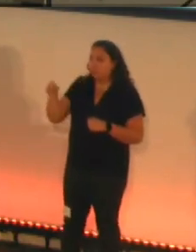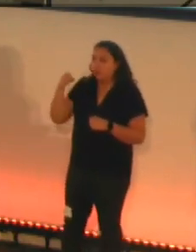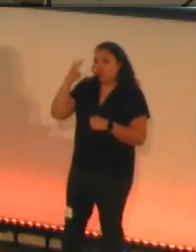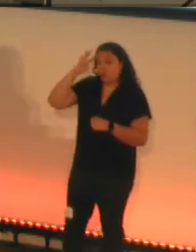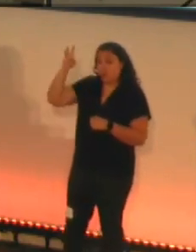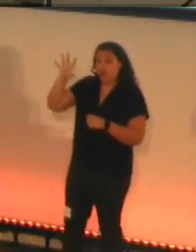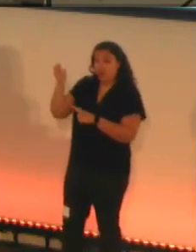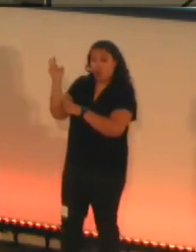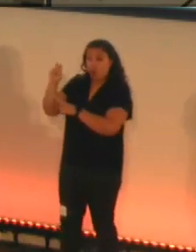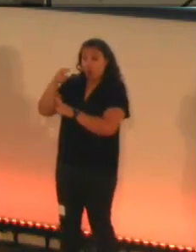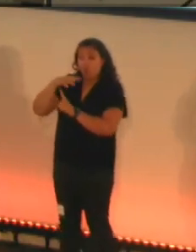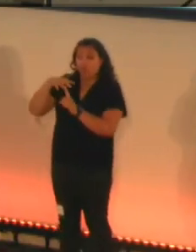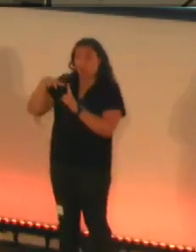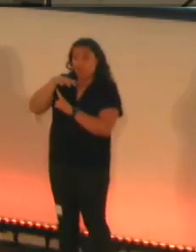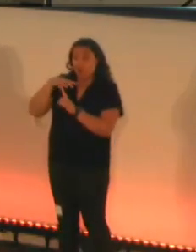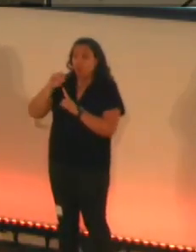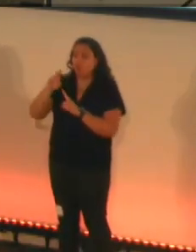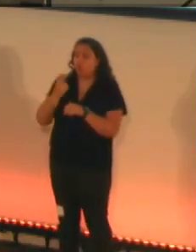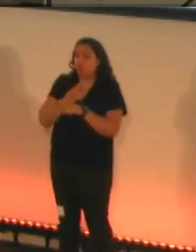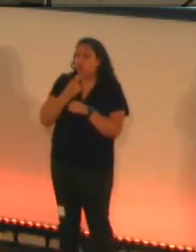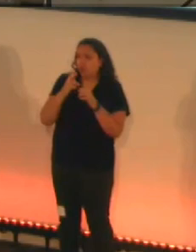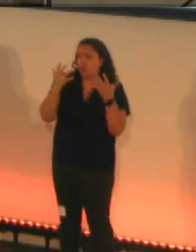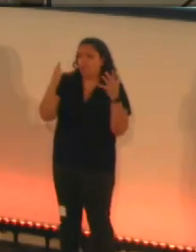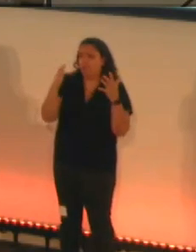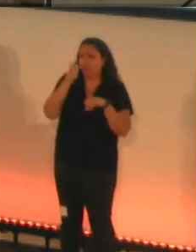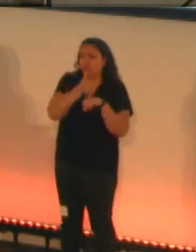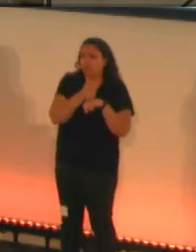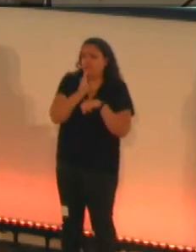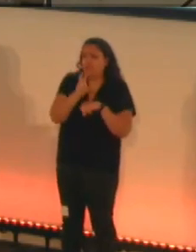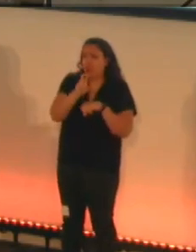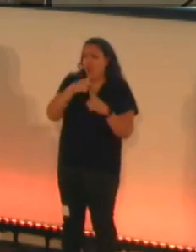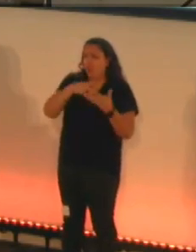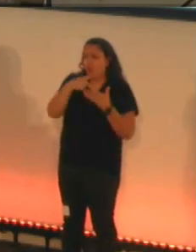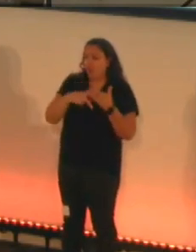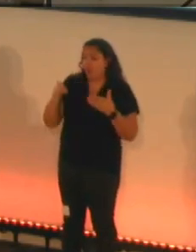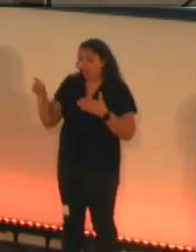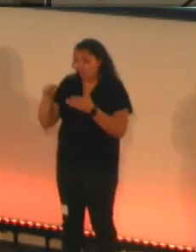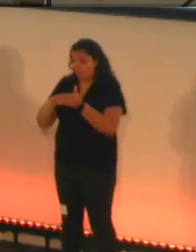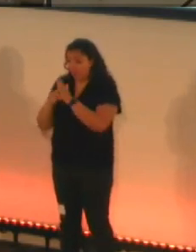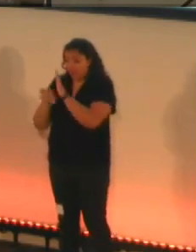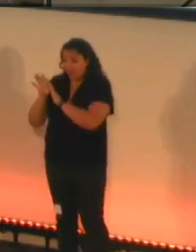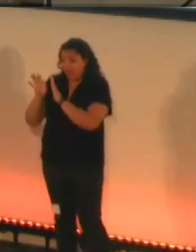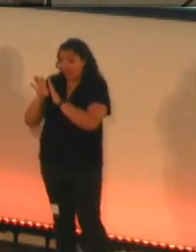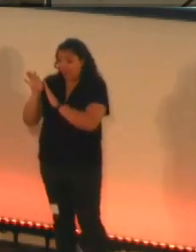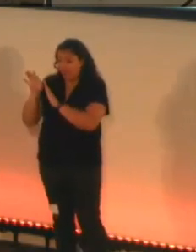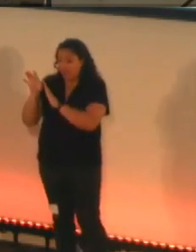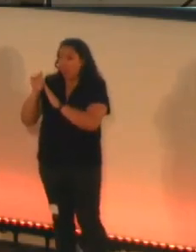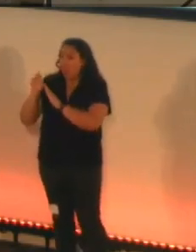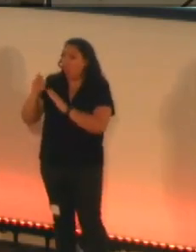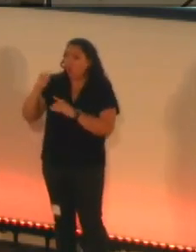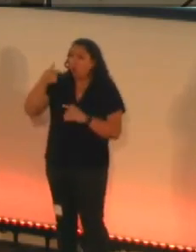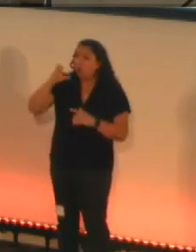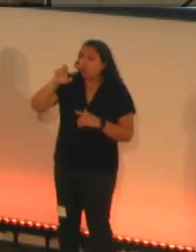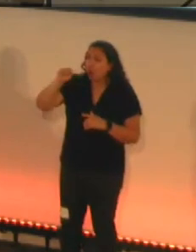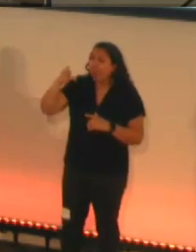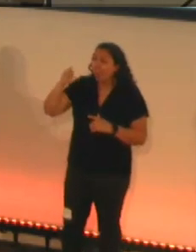a existing VR program? So, do you mean the development environment that it all took place in, or like the graphical assets, all